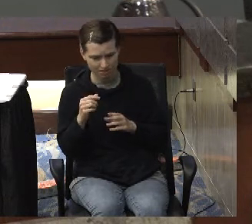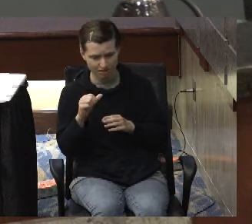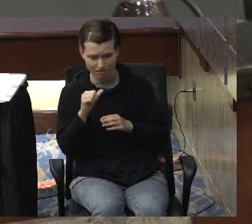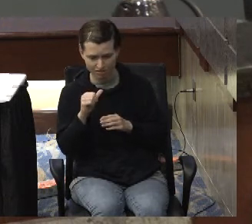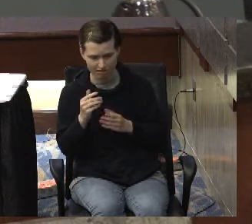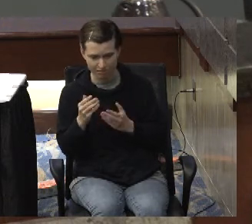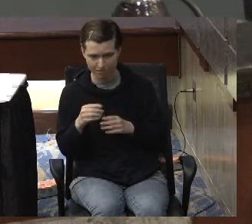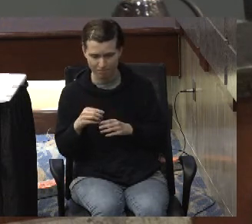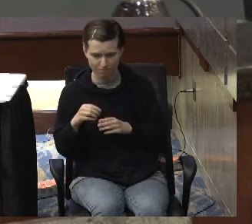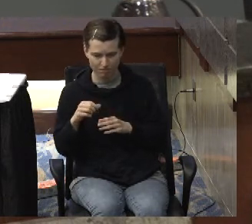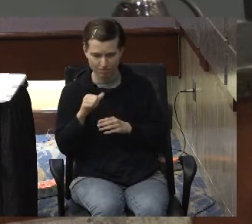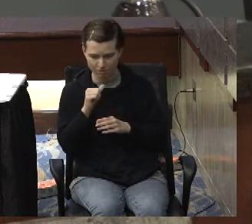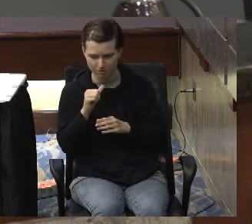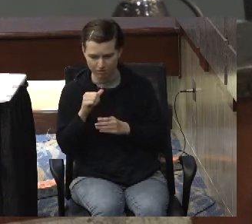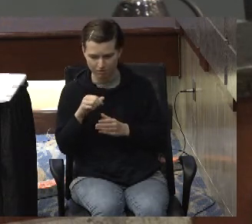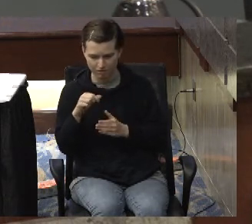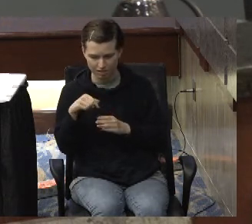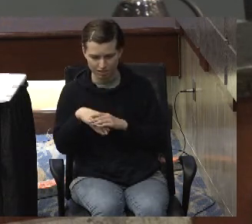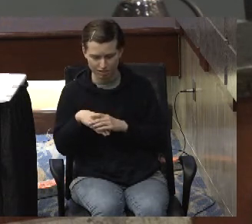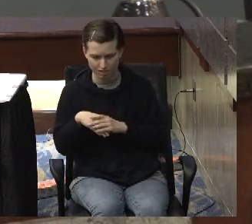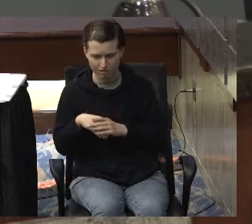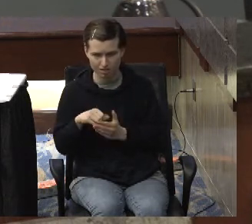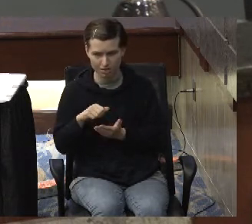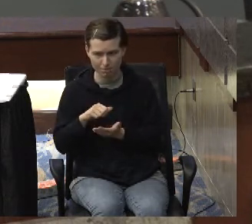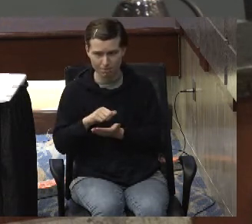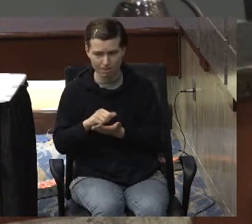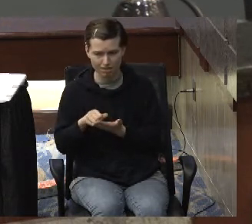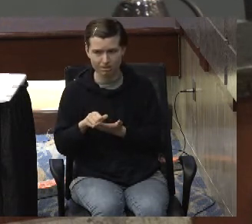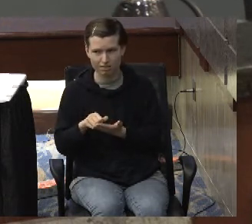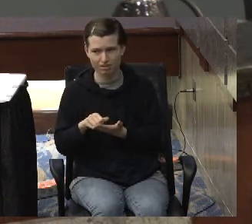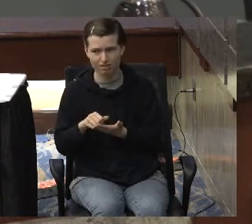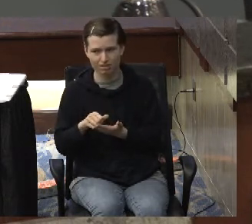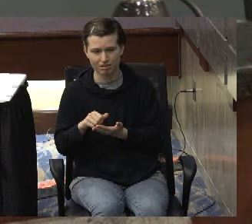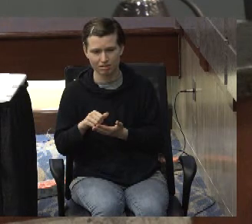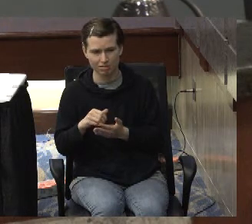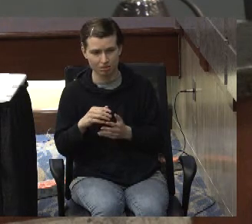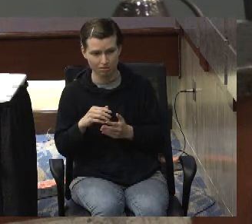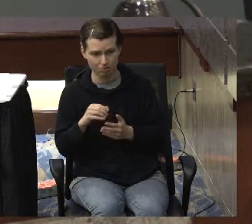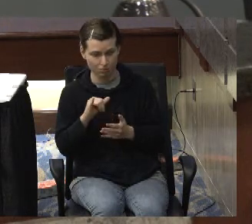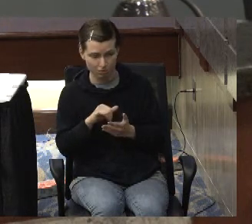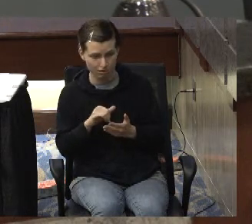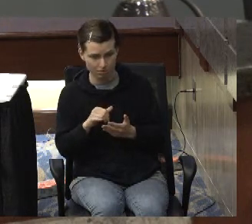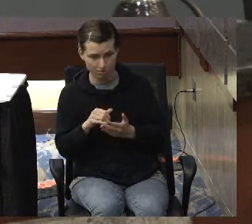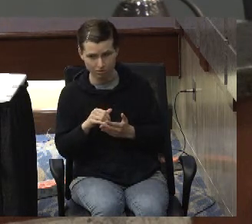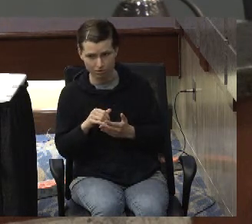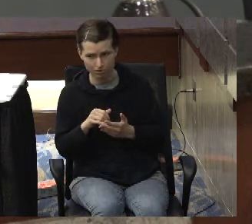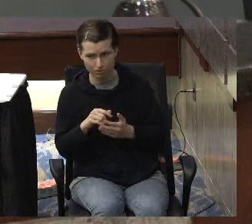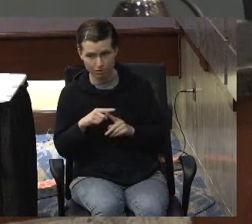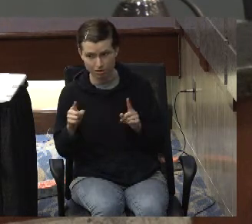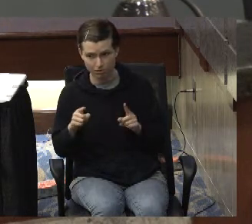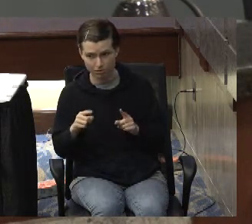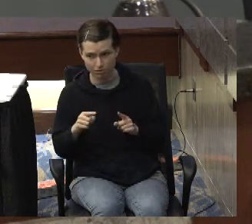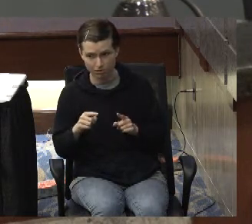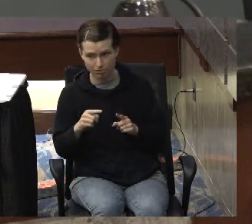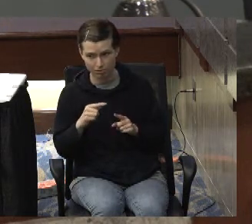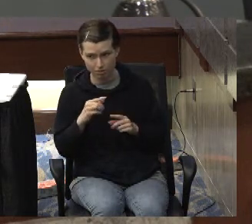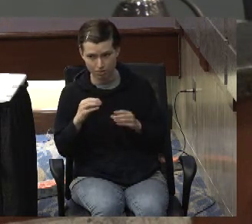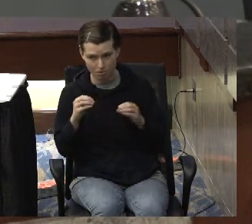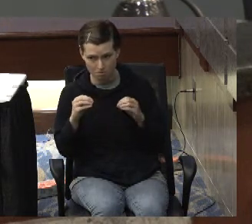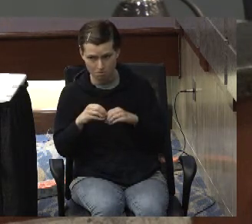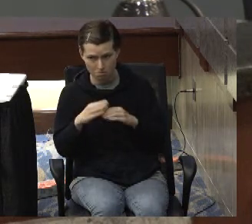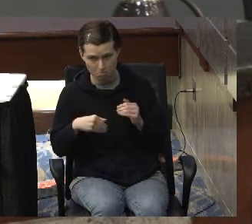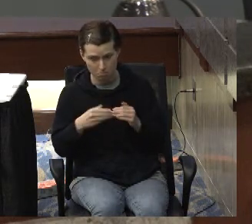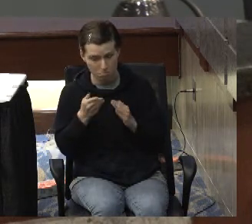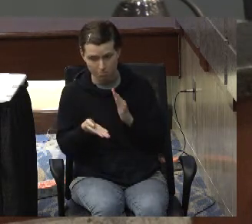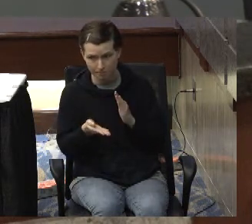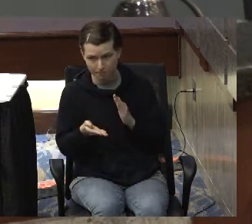unless Deputy City Manager can bail me out any deeper than what is there. So and I